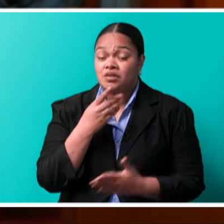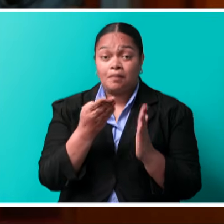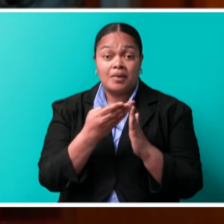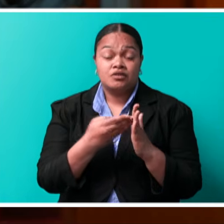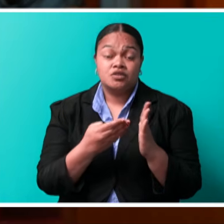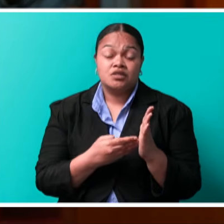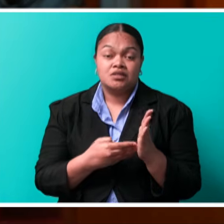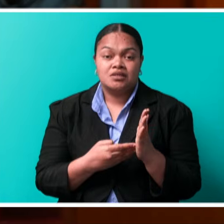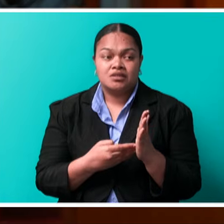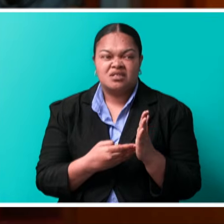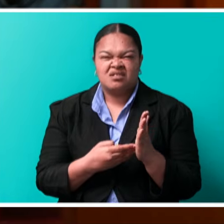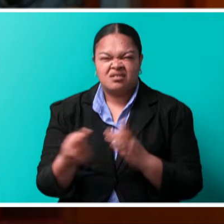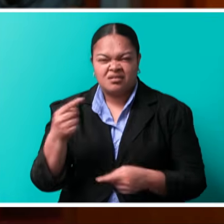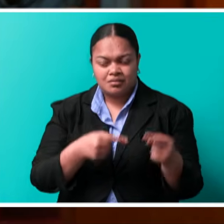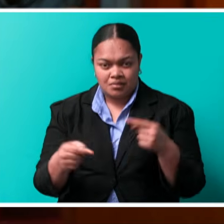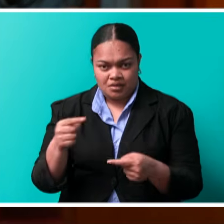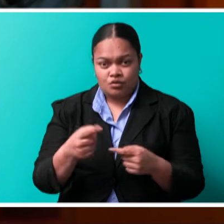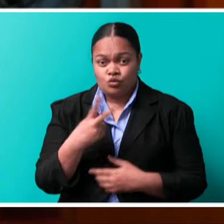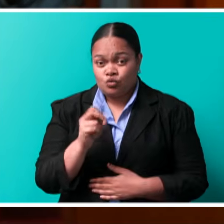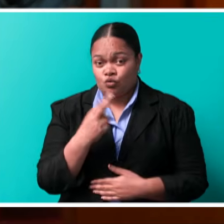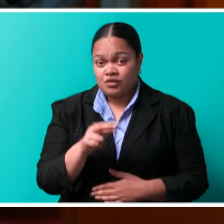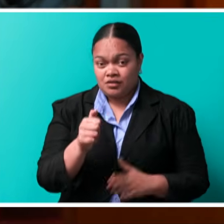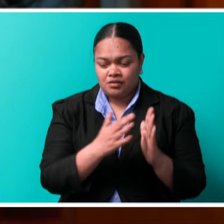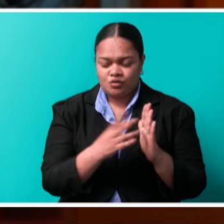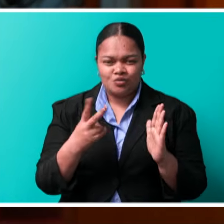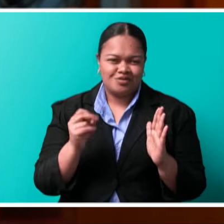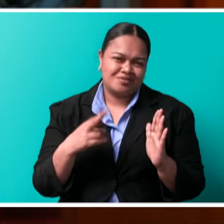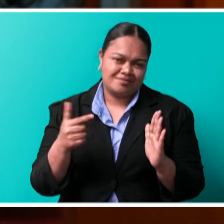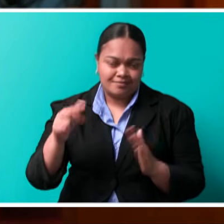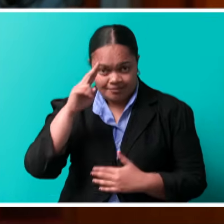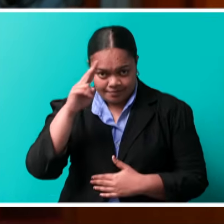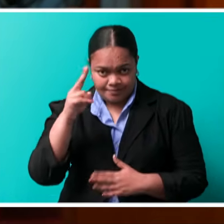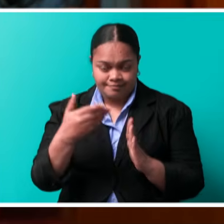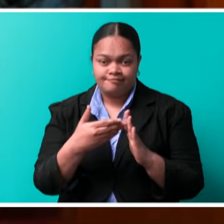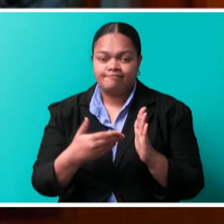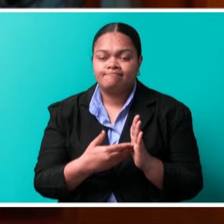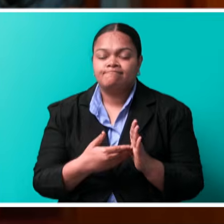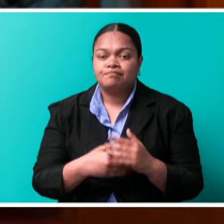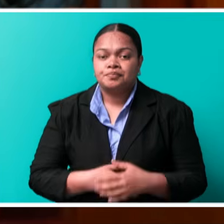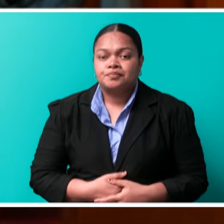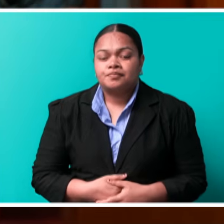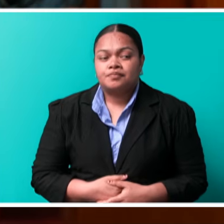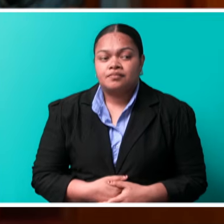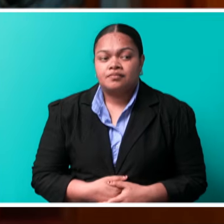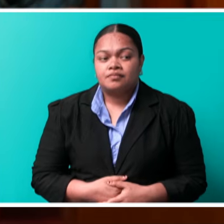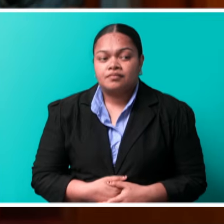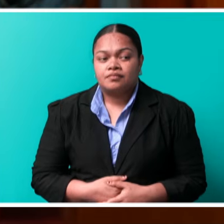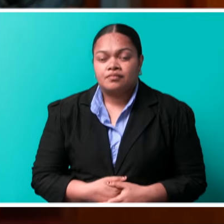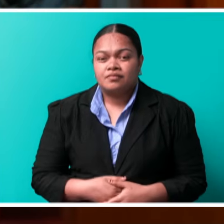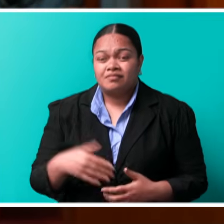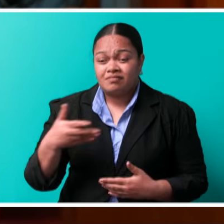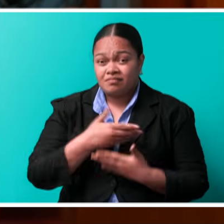the 2026 and 2027 national budget. I do so with humility, confidence in our